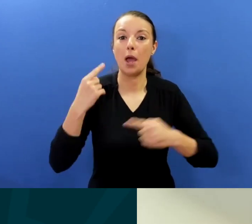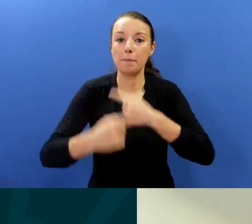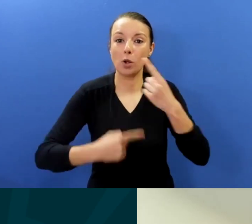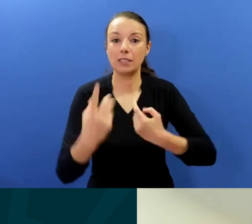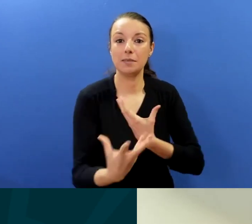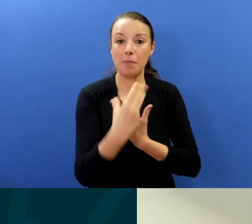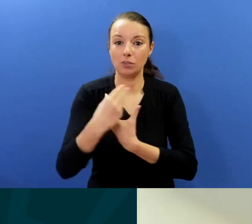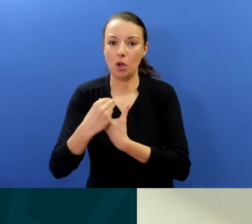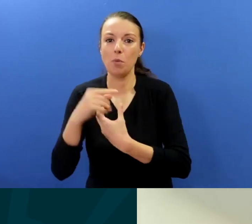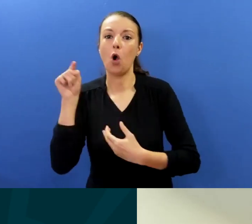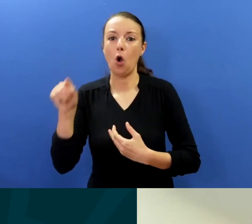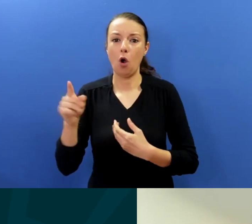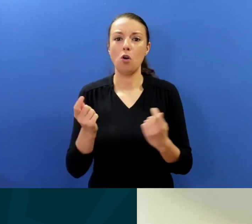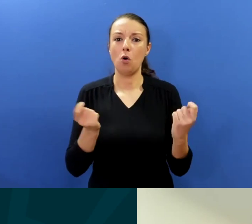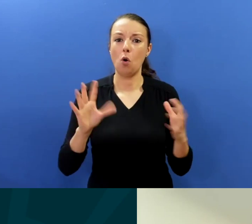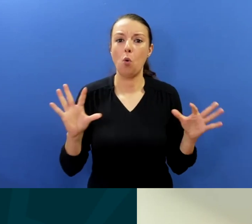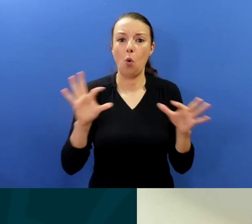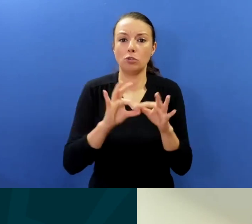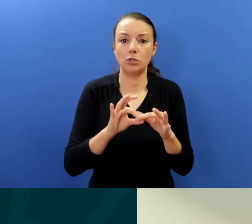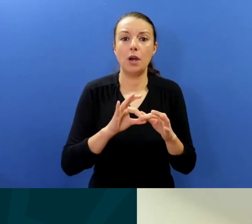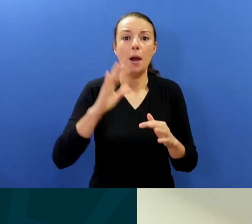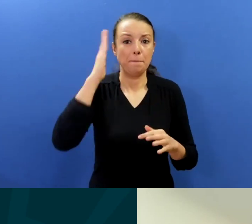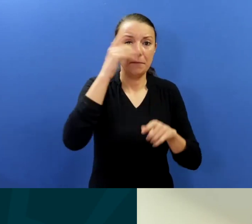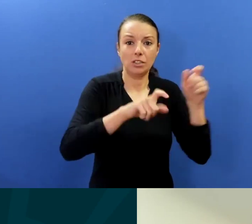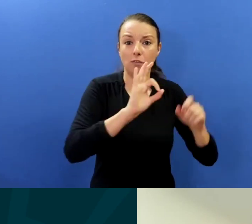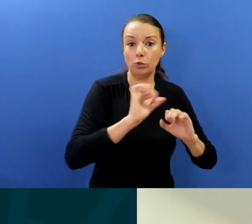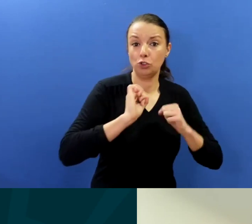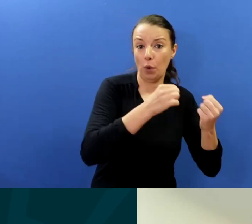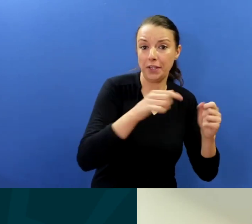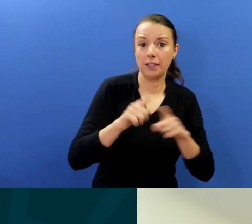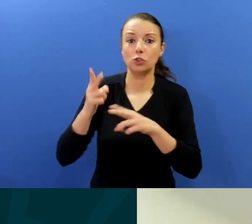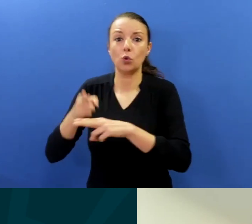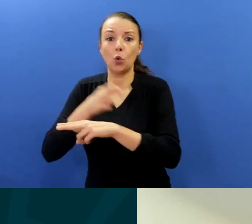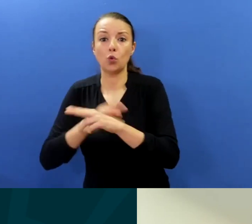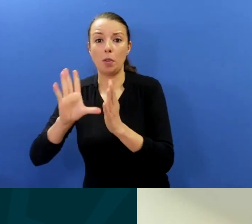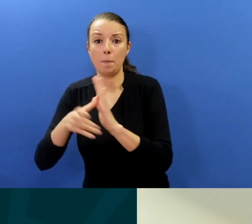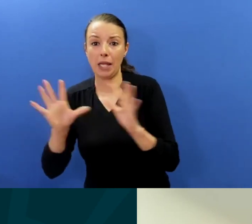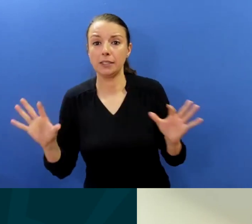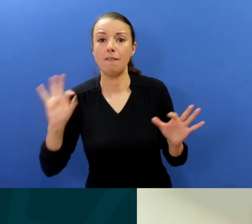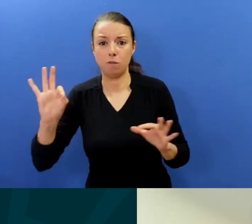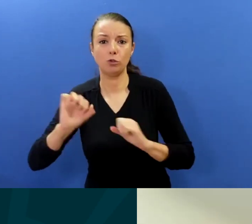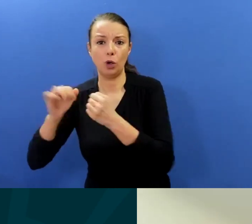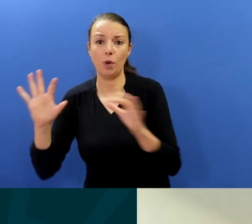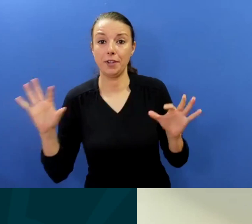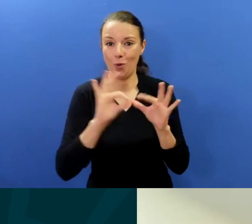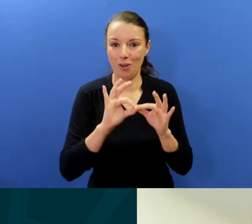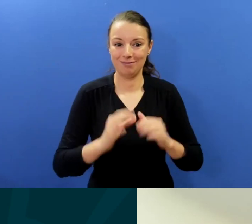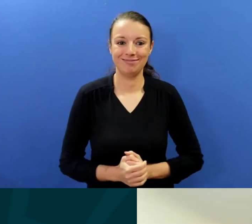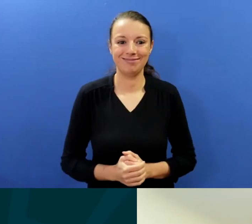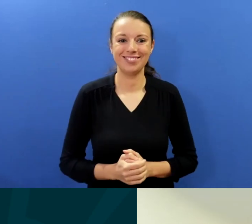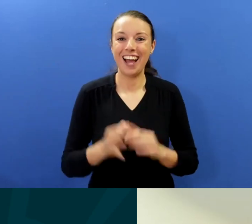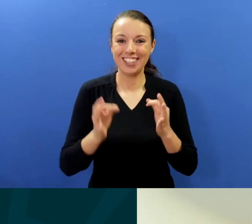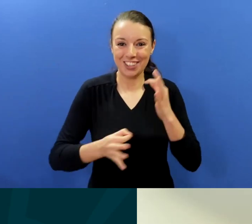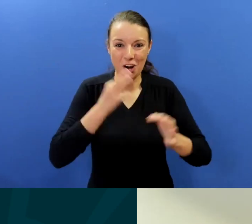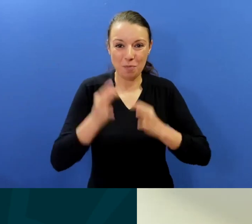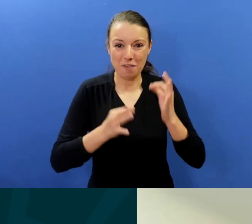elaborated in informal participatory projects. So in a way, you can say you connect the work of the citizens with the work of the